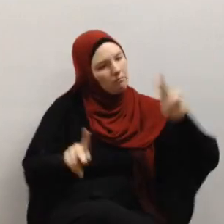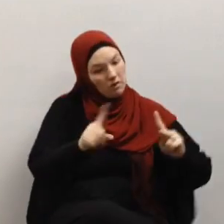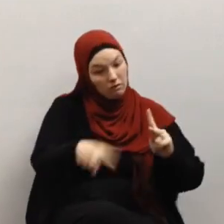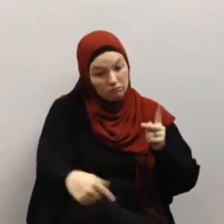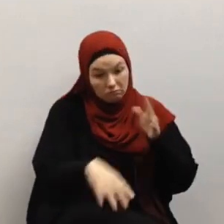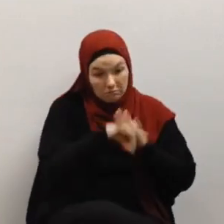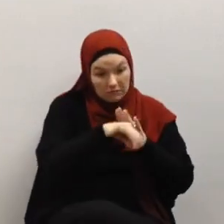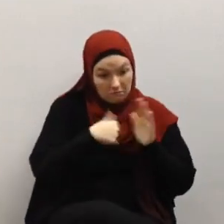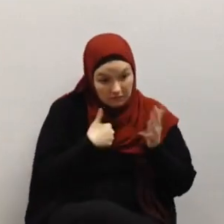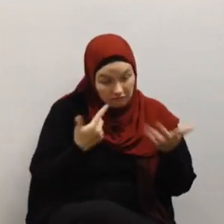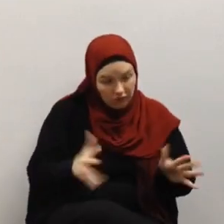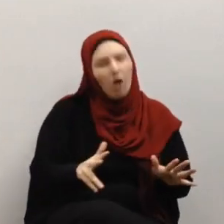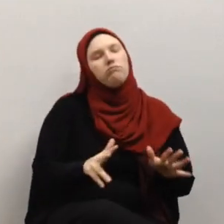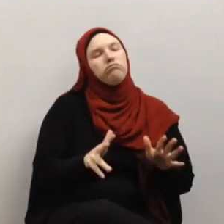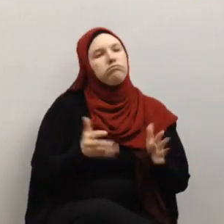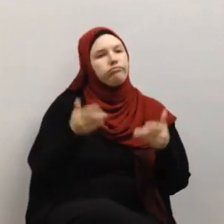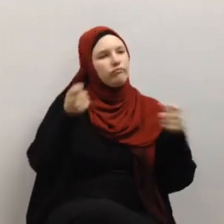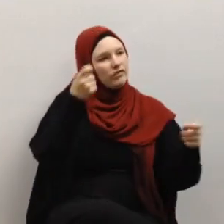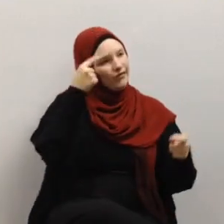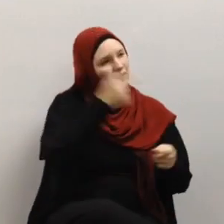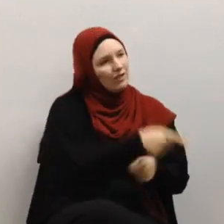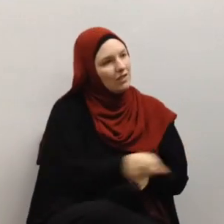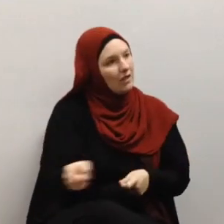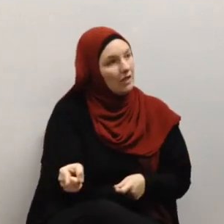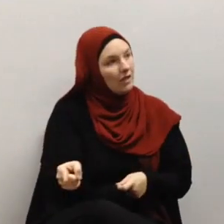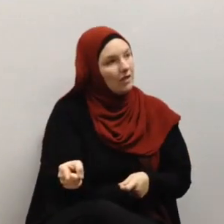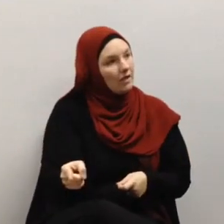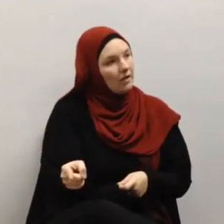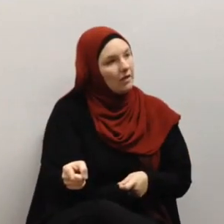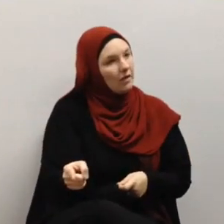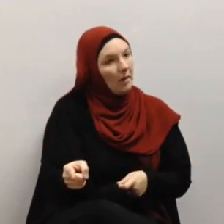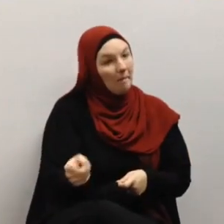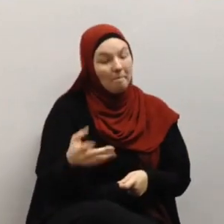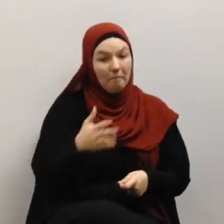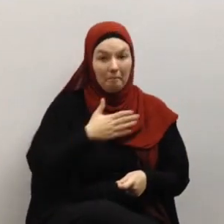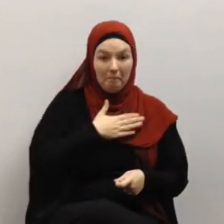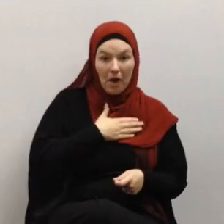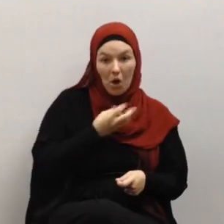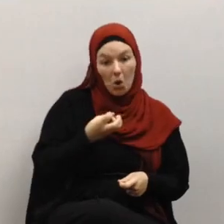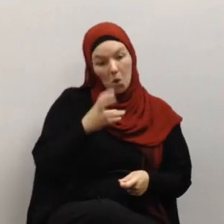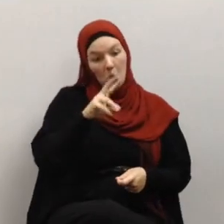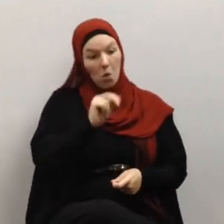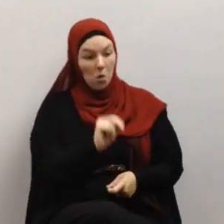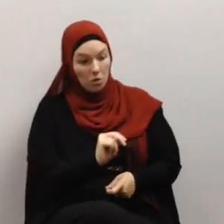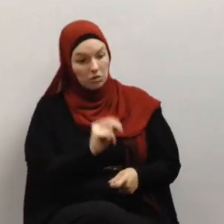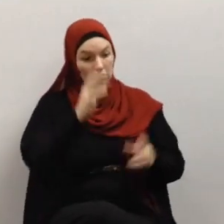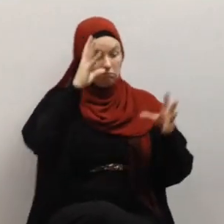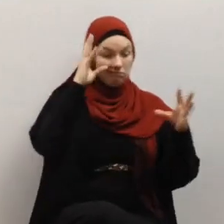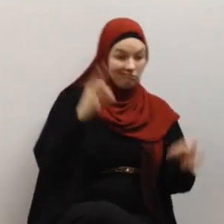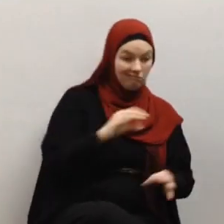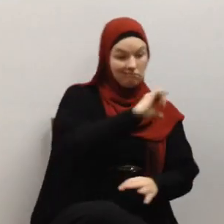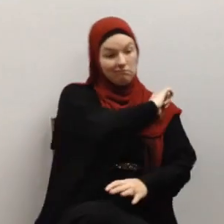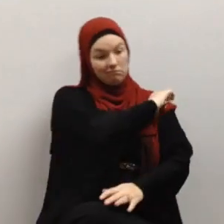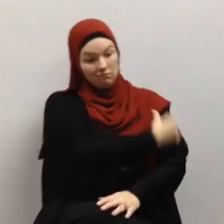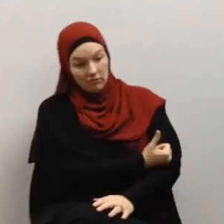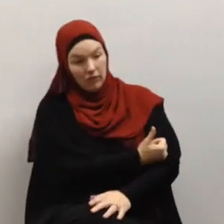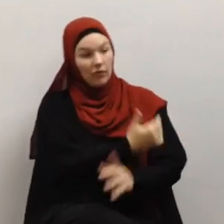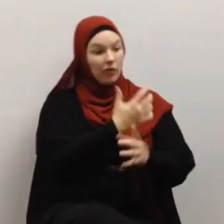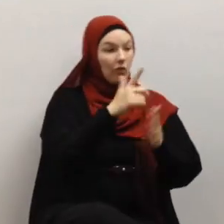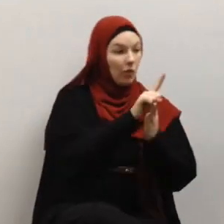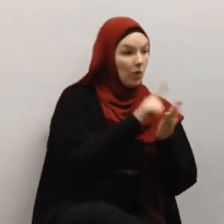But he has no authority of his own to make laws or rulings that are contrary to